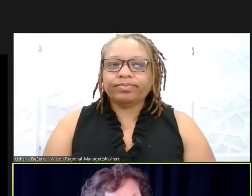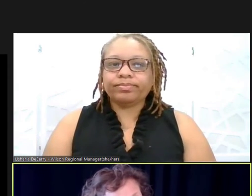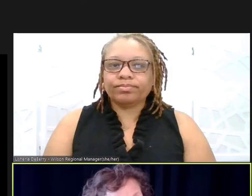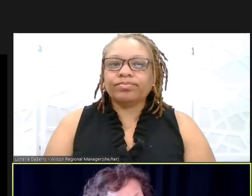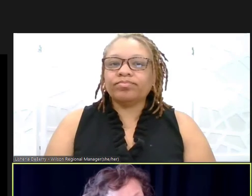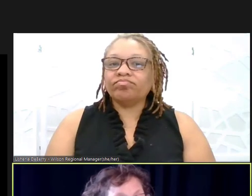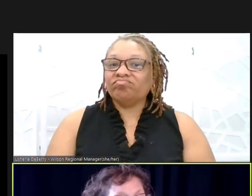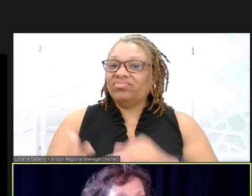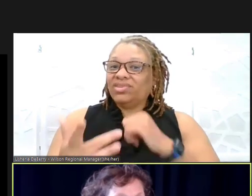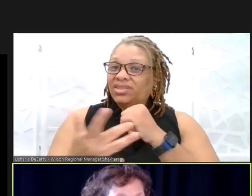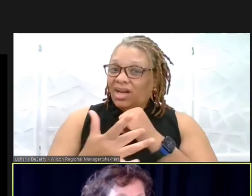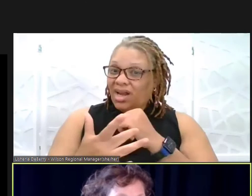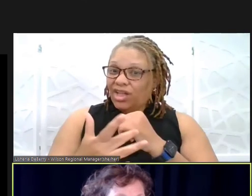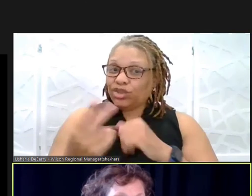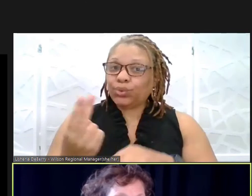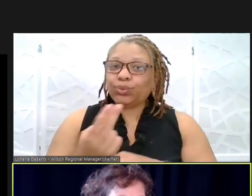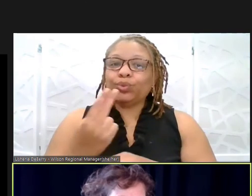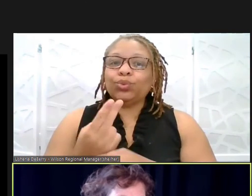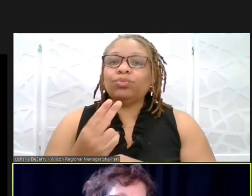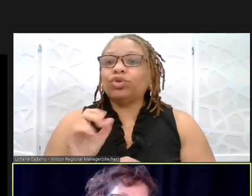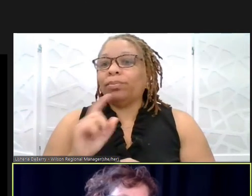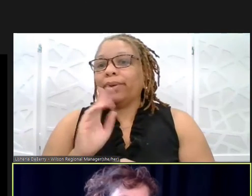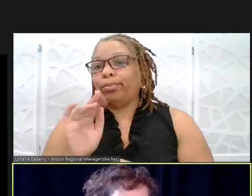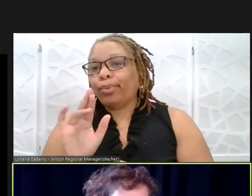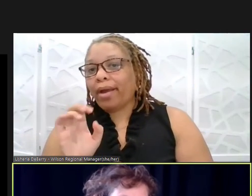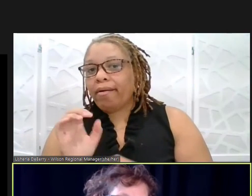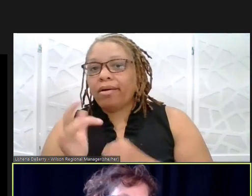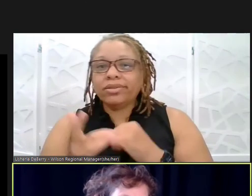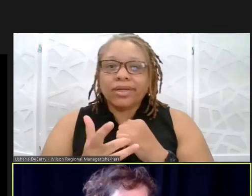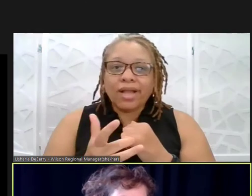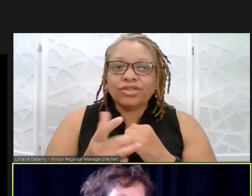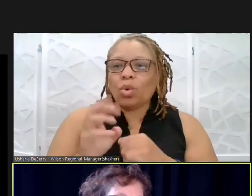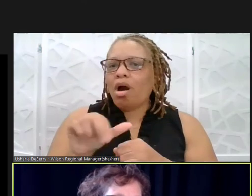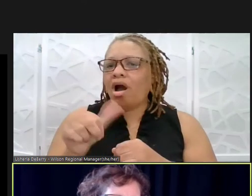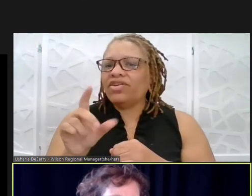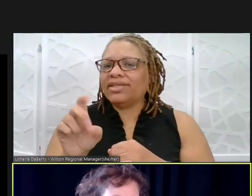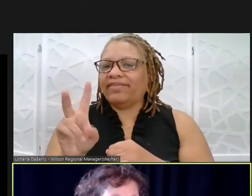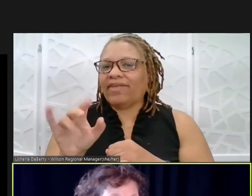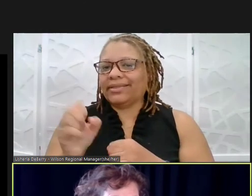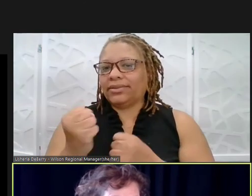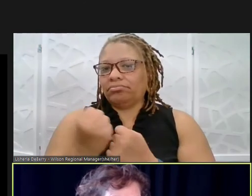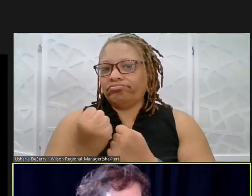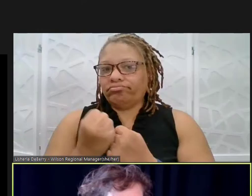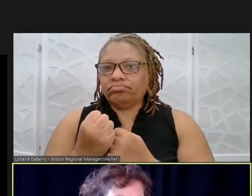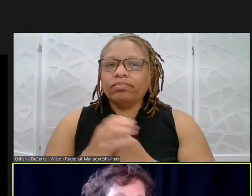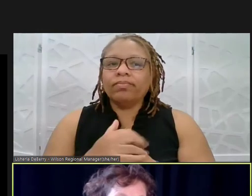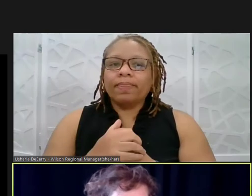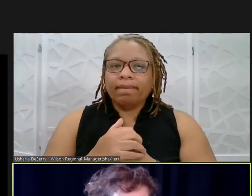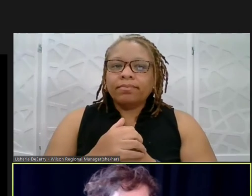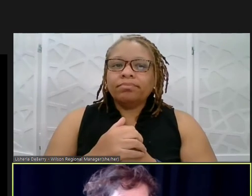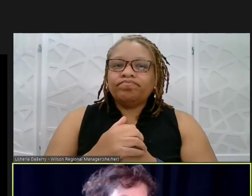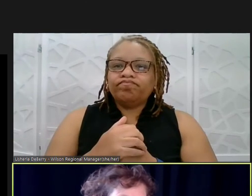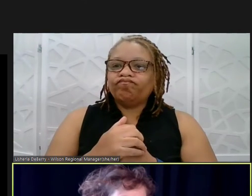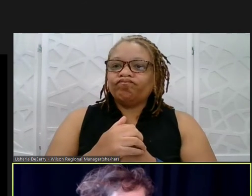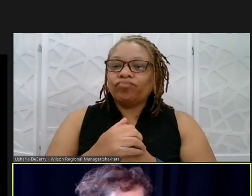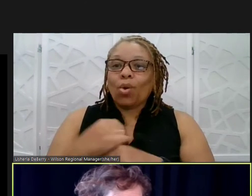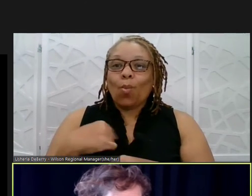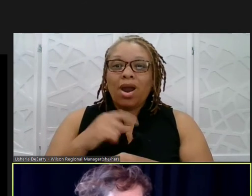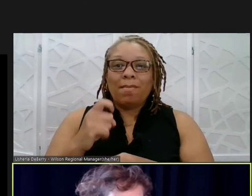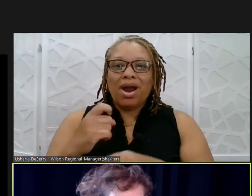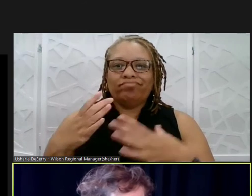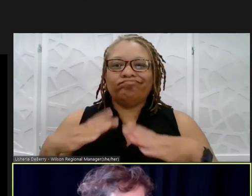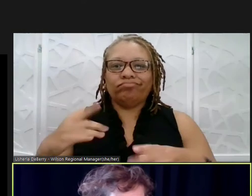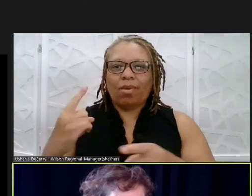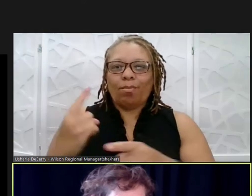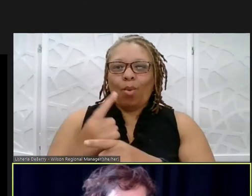Haptics helps provide visual communication within real time, and it's just a touch signals